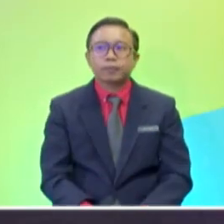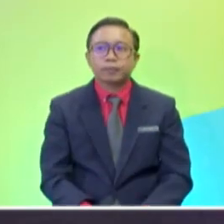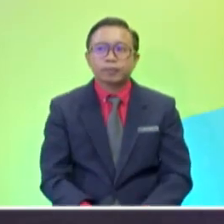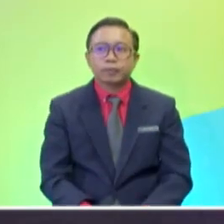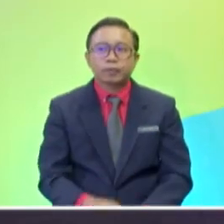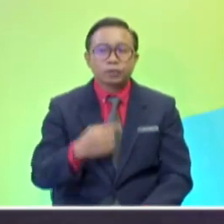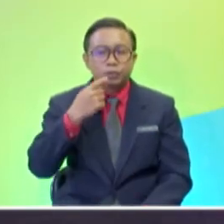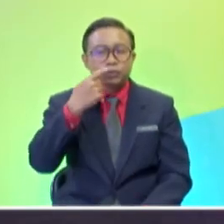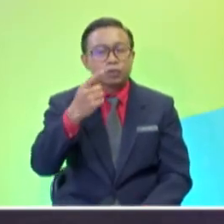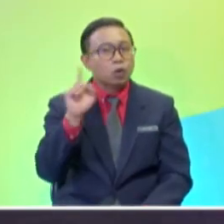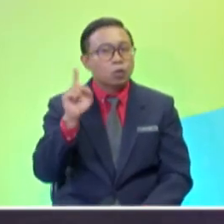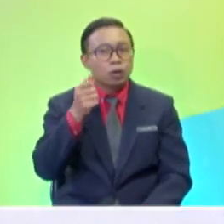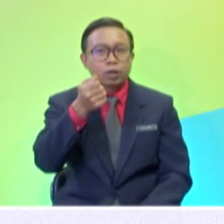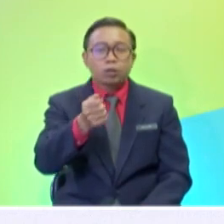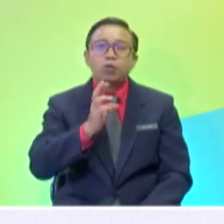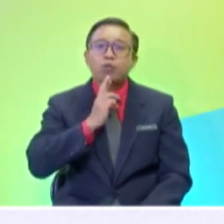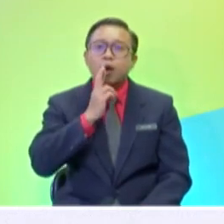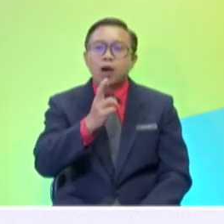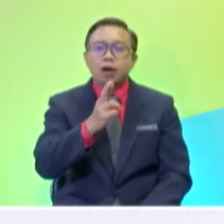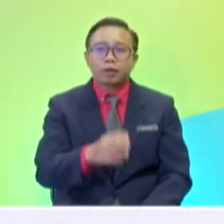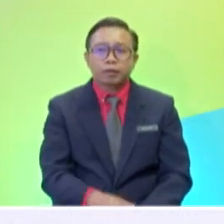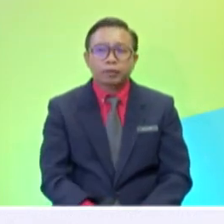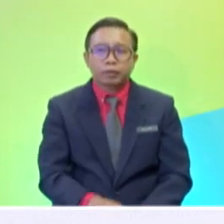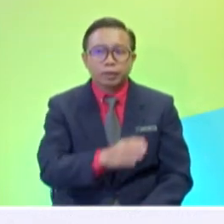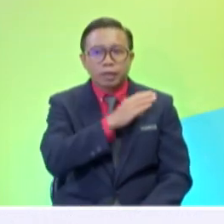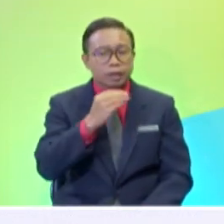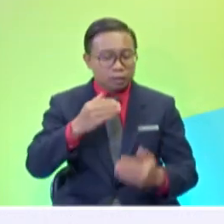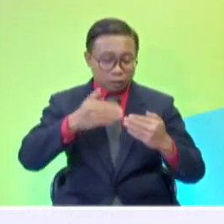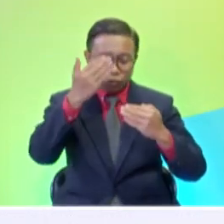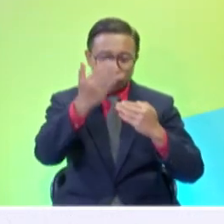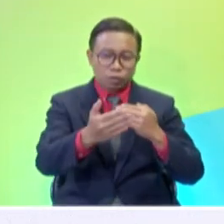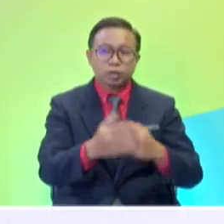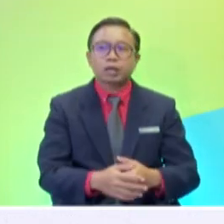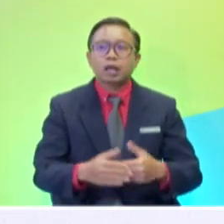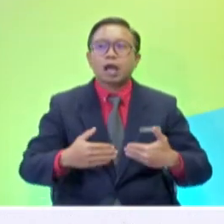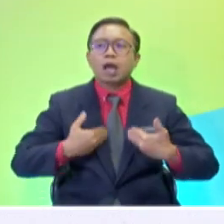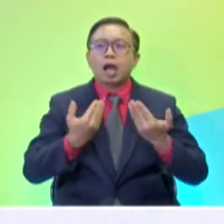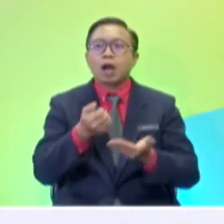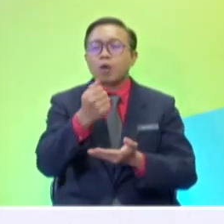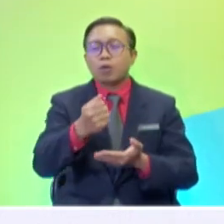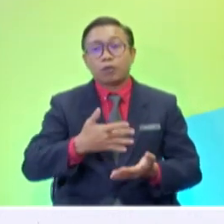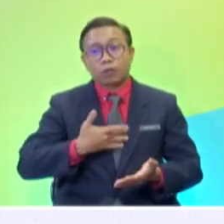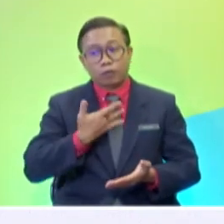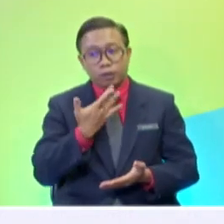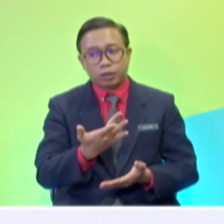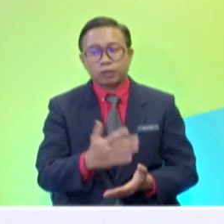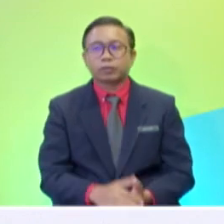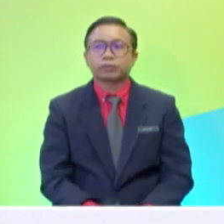to say where you are. And the next one is How you feel. How you feel.